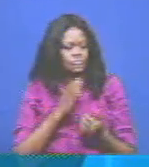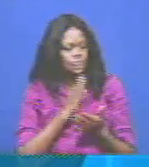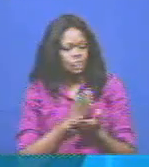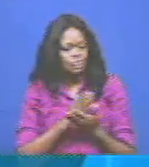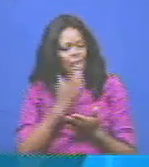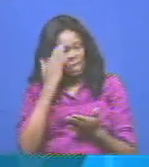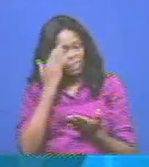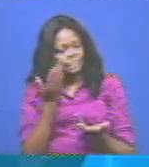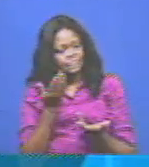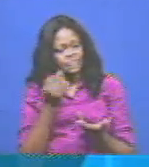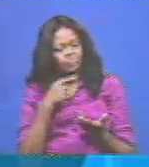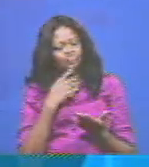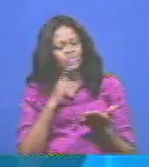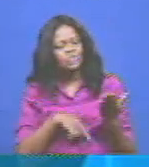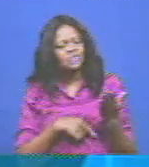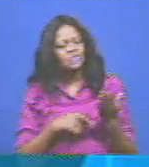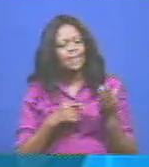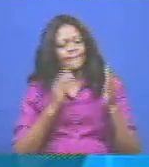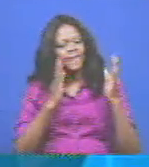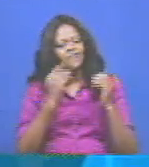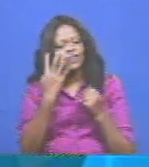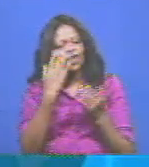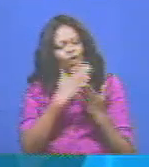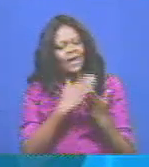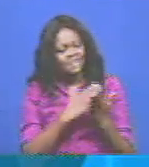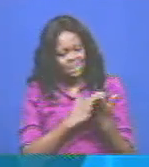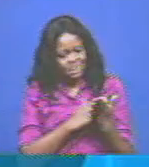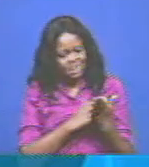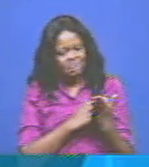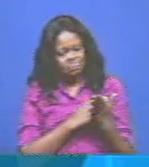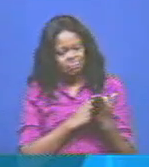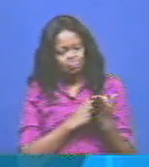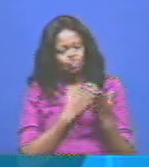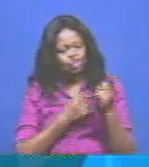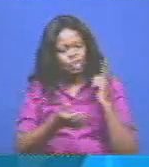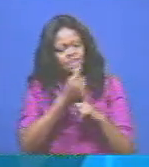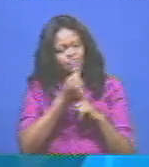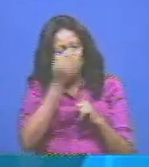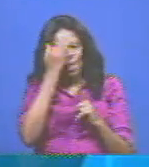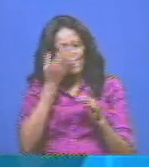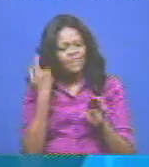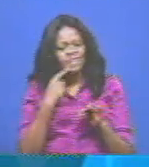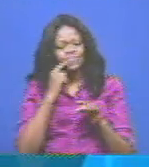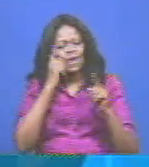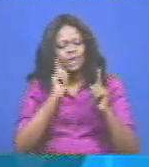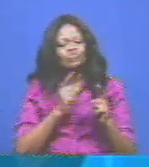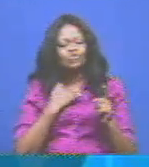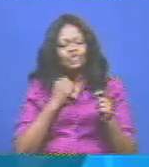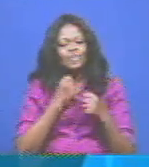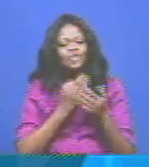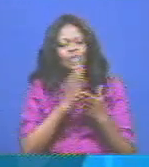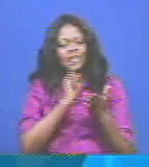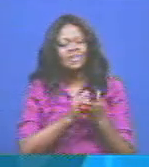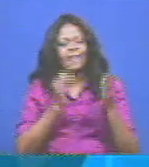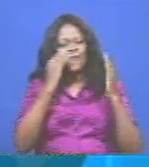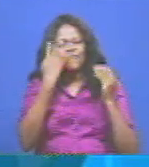to leave the big four agenda as he placed it, as he told Kenyans that he was going to make sure that his big four